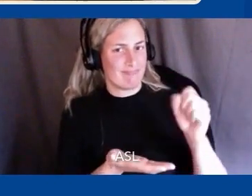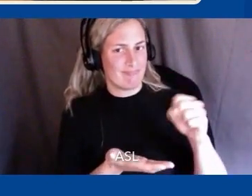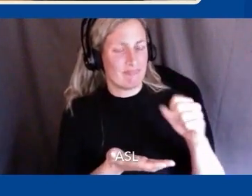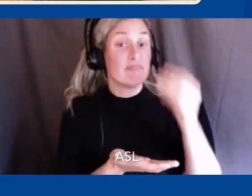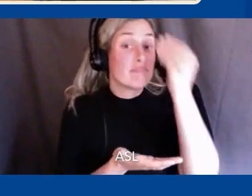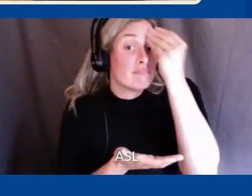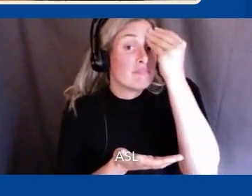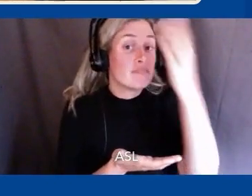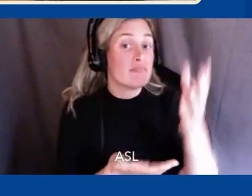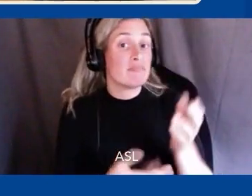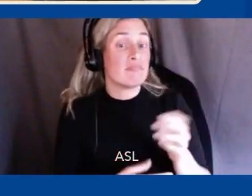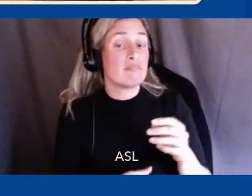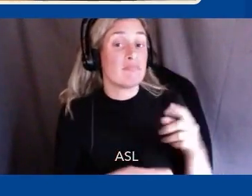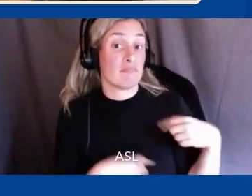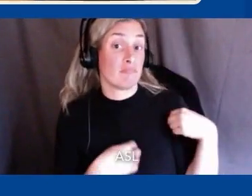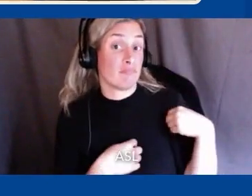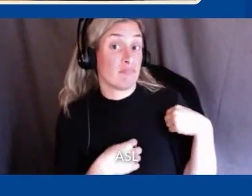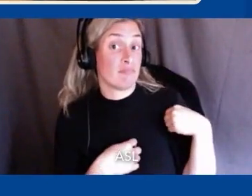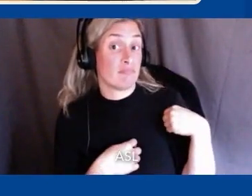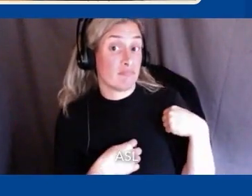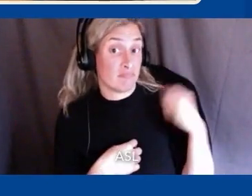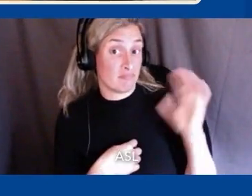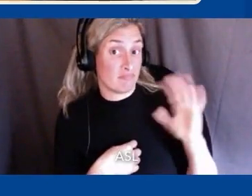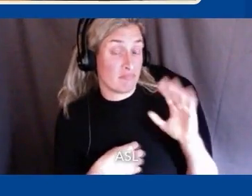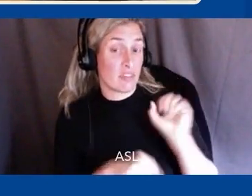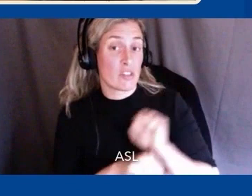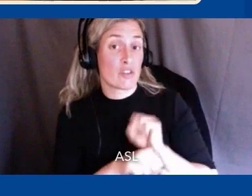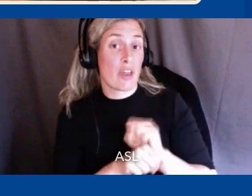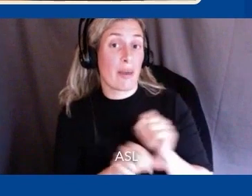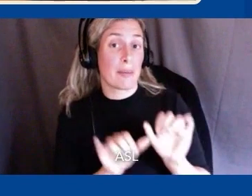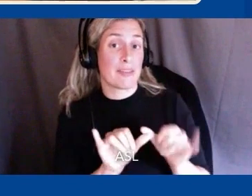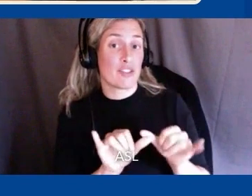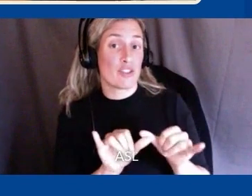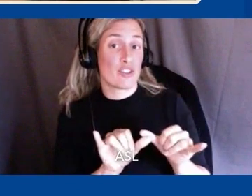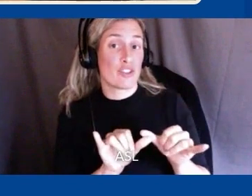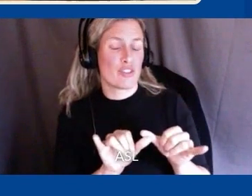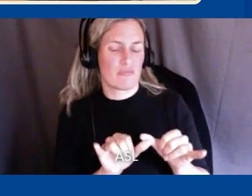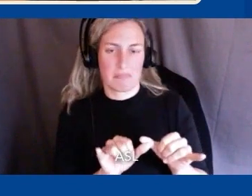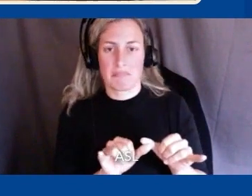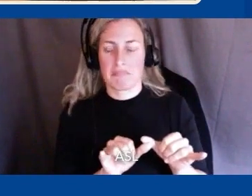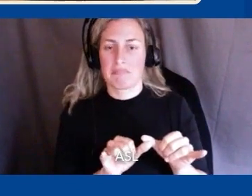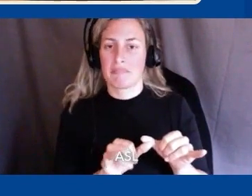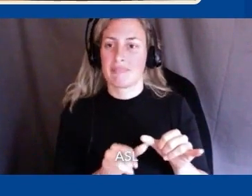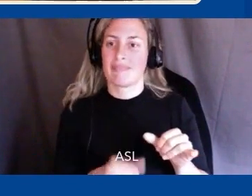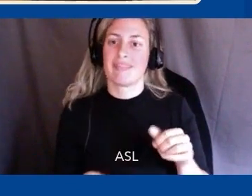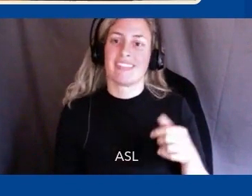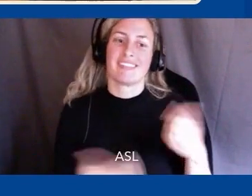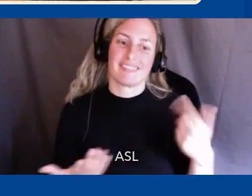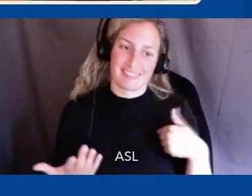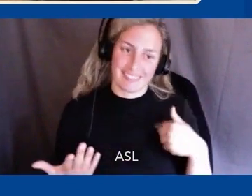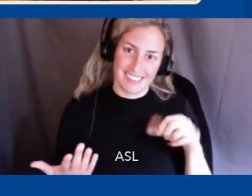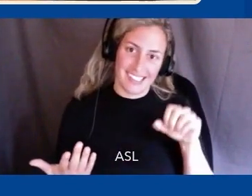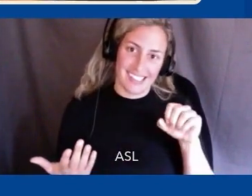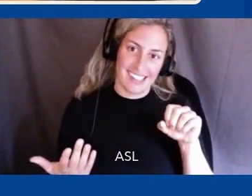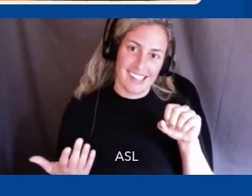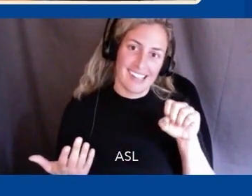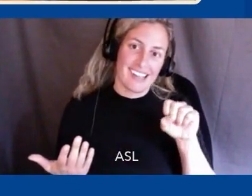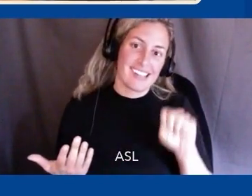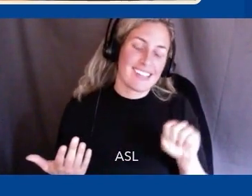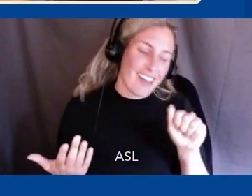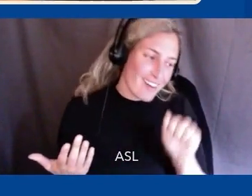background, I used to be an engineer, which is what I studied as a good South Asian Muslim young